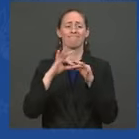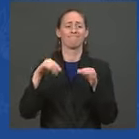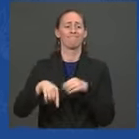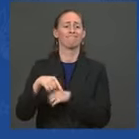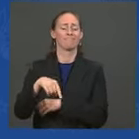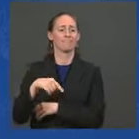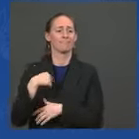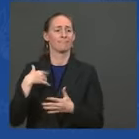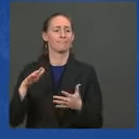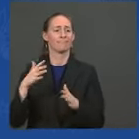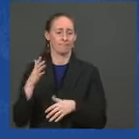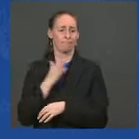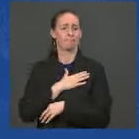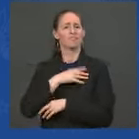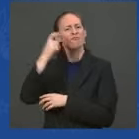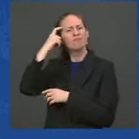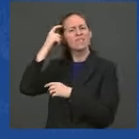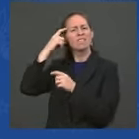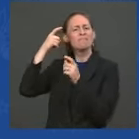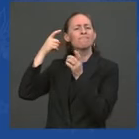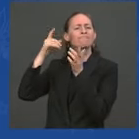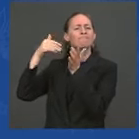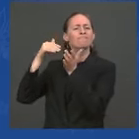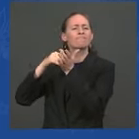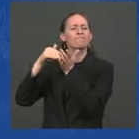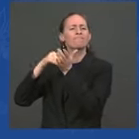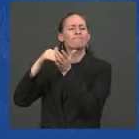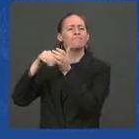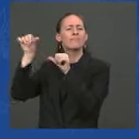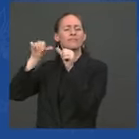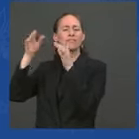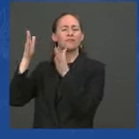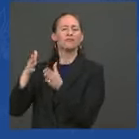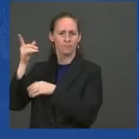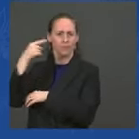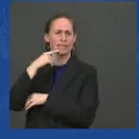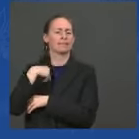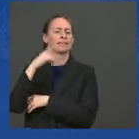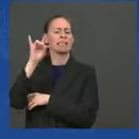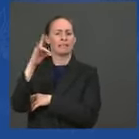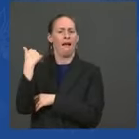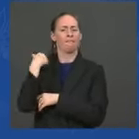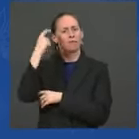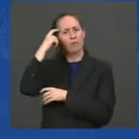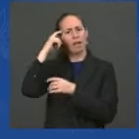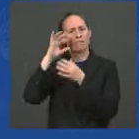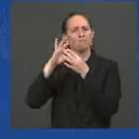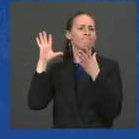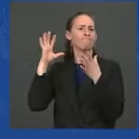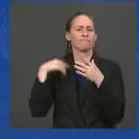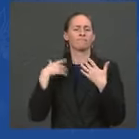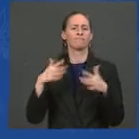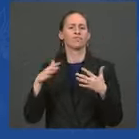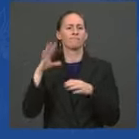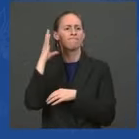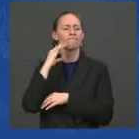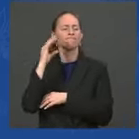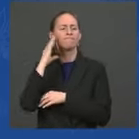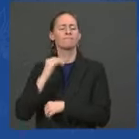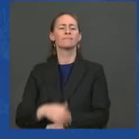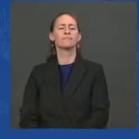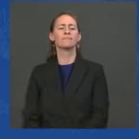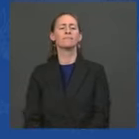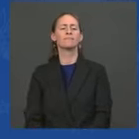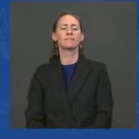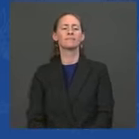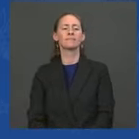ago said when I had that aneurysm. He said, your problem, and that was then a senator, your problem, Senator, is you're a congenital optimist.